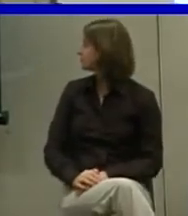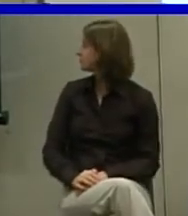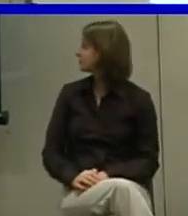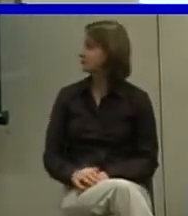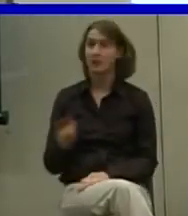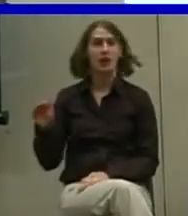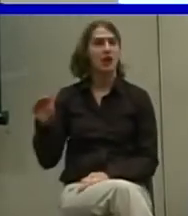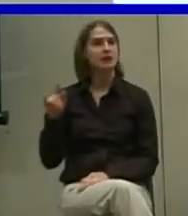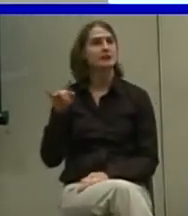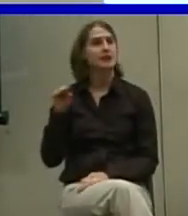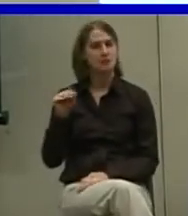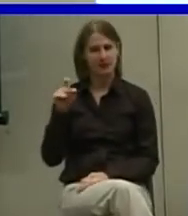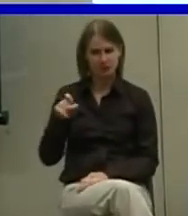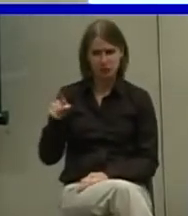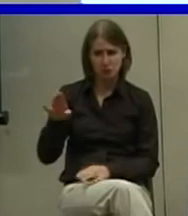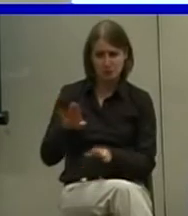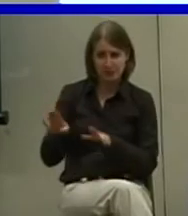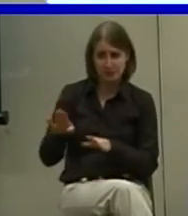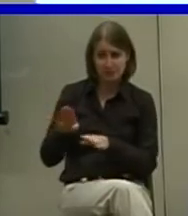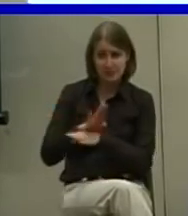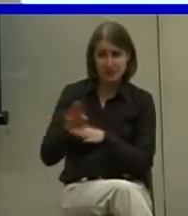Hey, Tim, I need you to get busy with something.